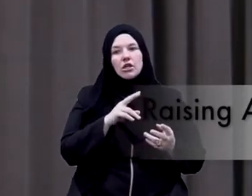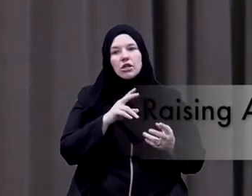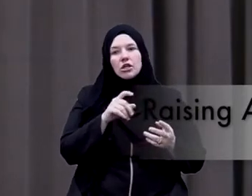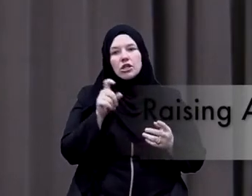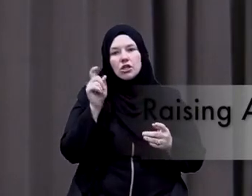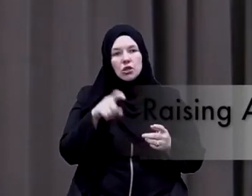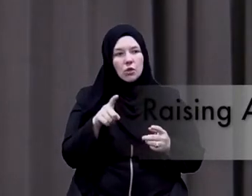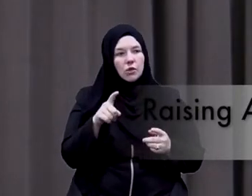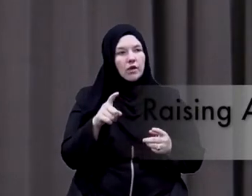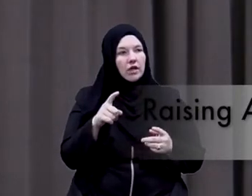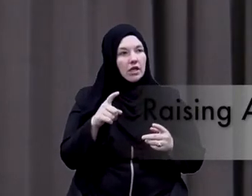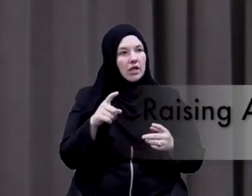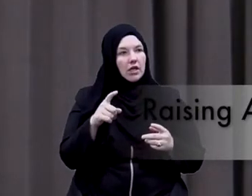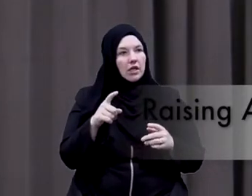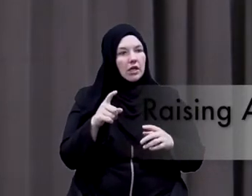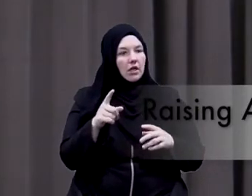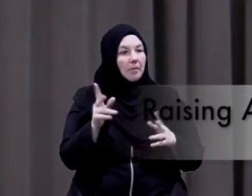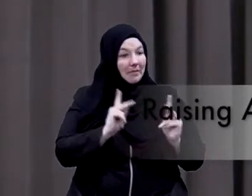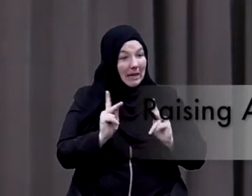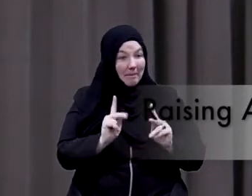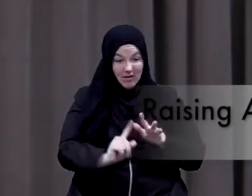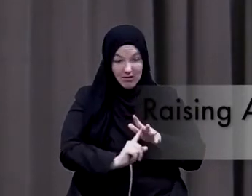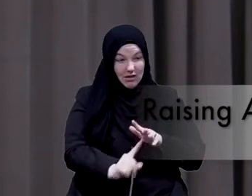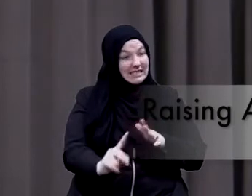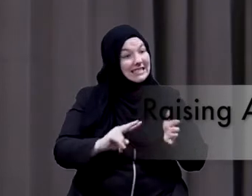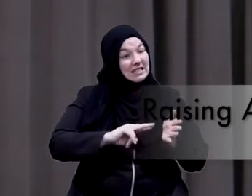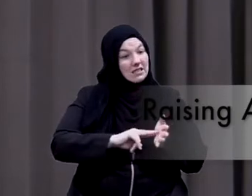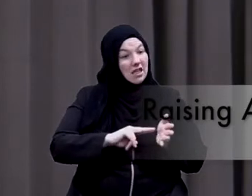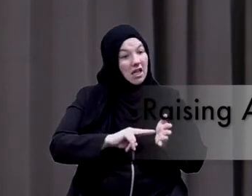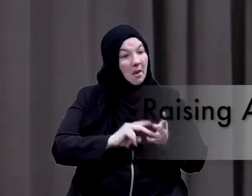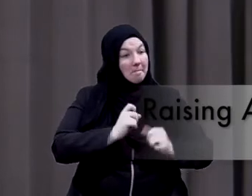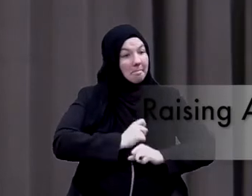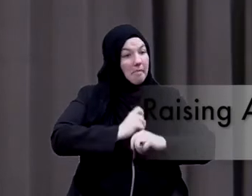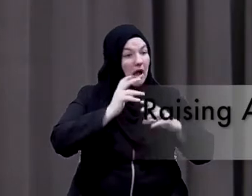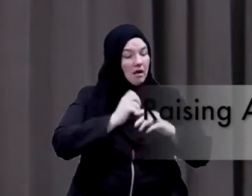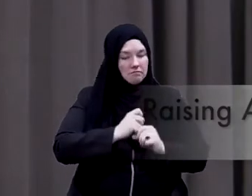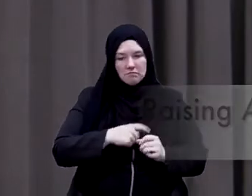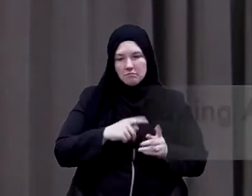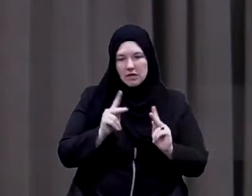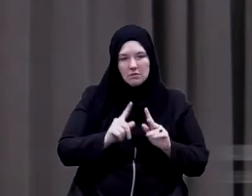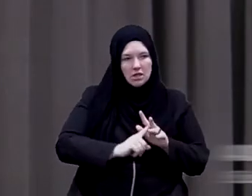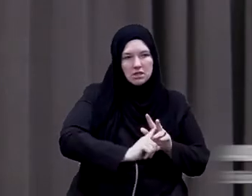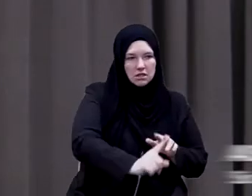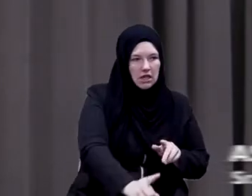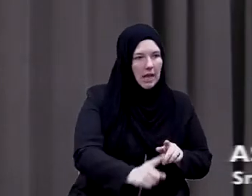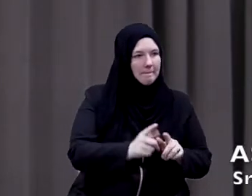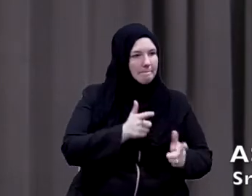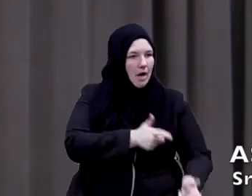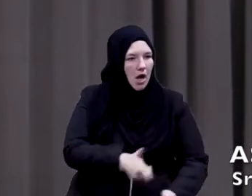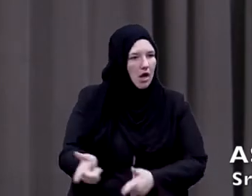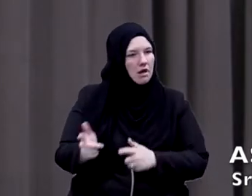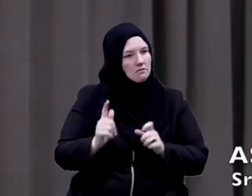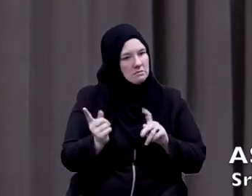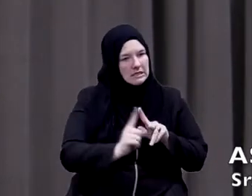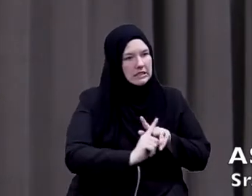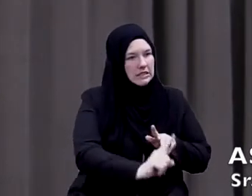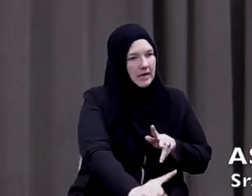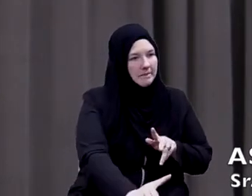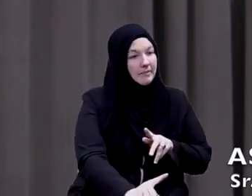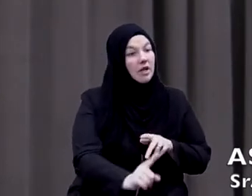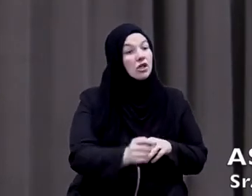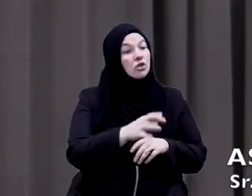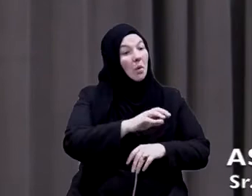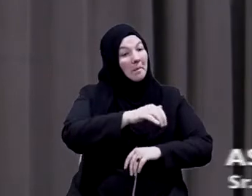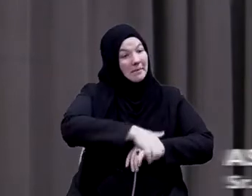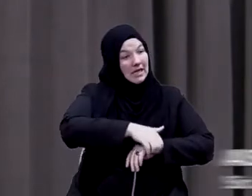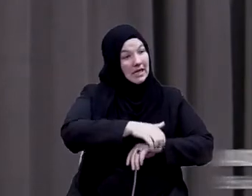explosions in their towns. This is a reality we cannot overlook. So they get their anger